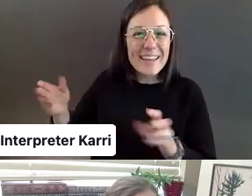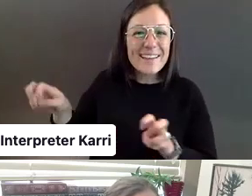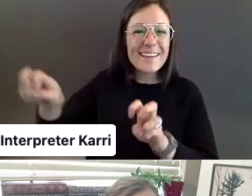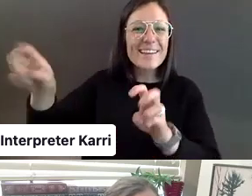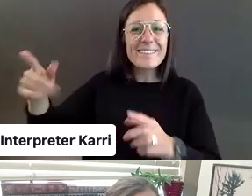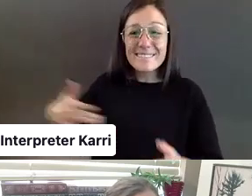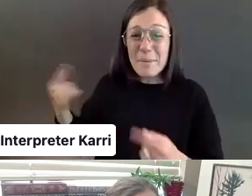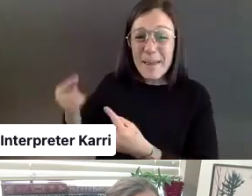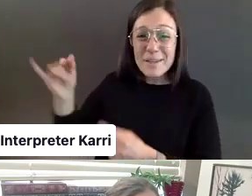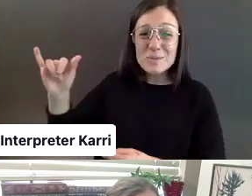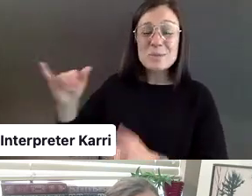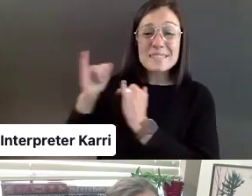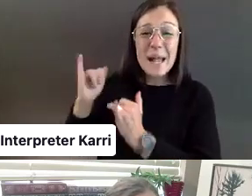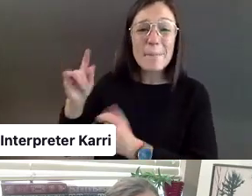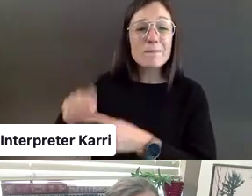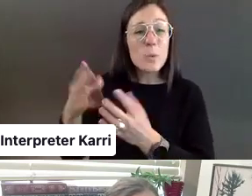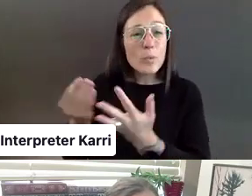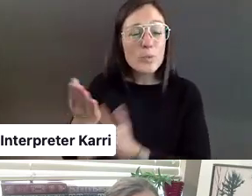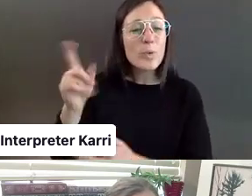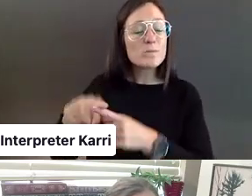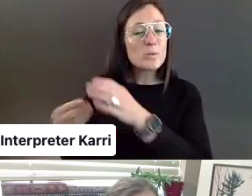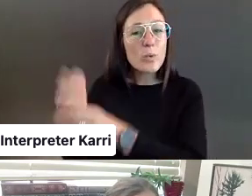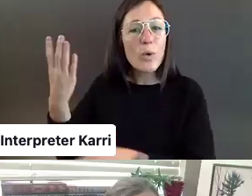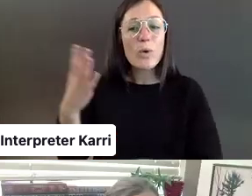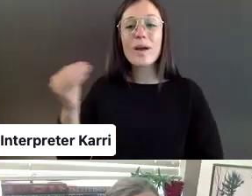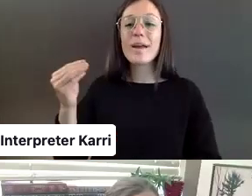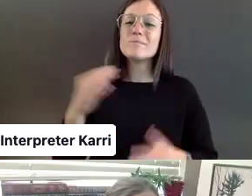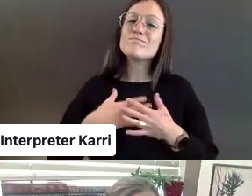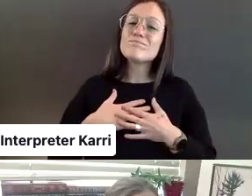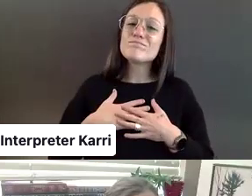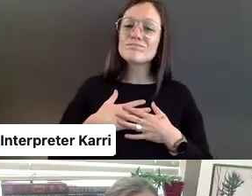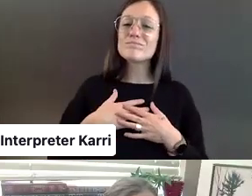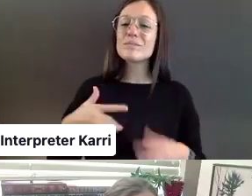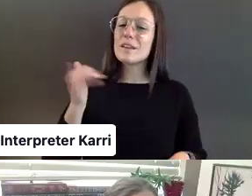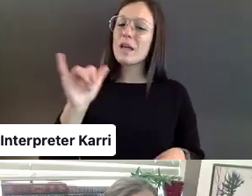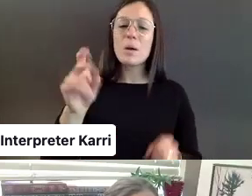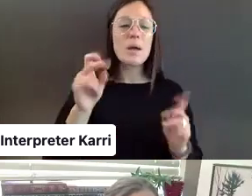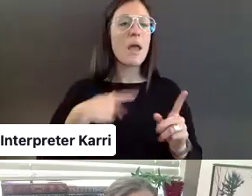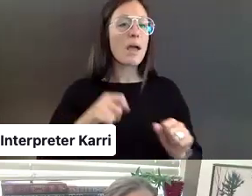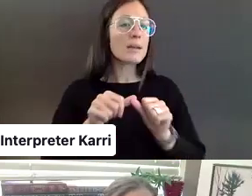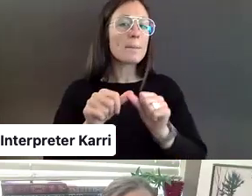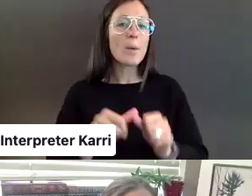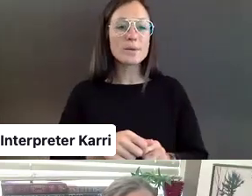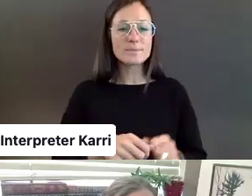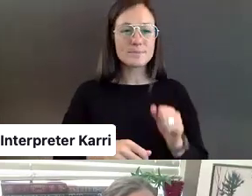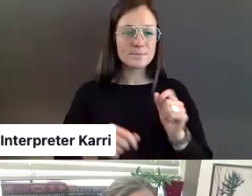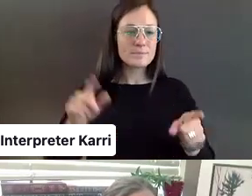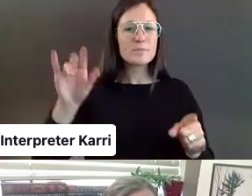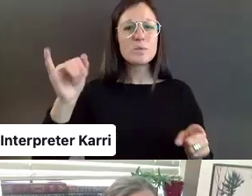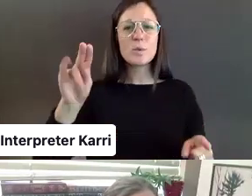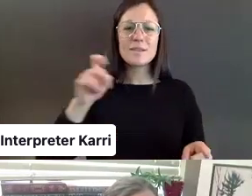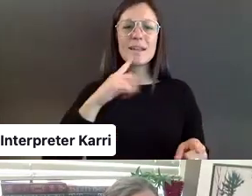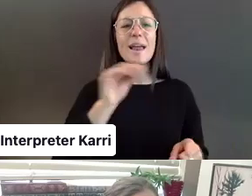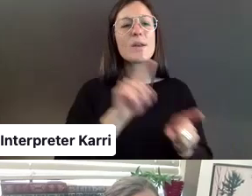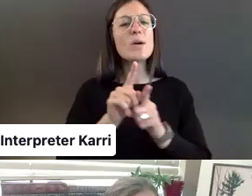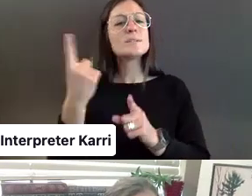and having to go through it and growing just like you are makes you feel like, yeah, I can keep going. Yeah. I think too, there's something to say about